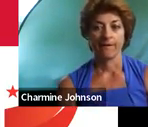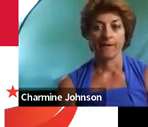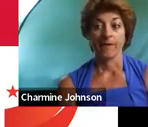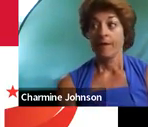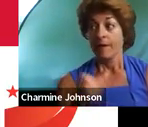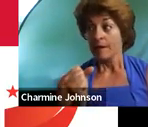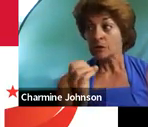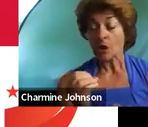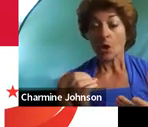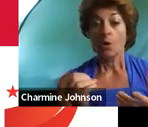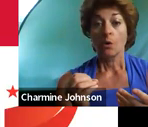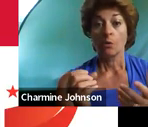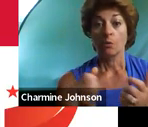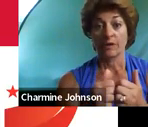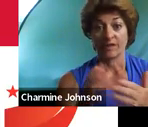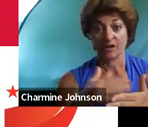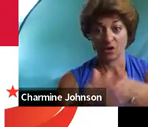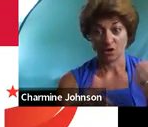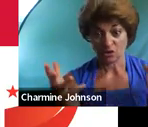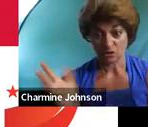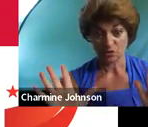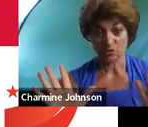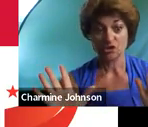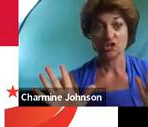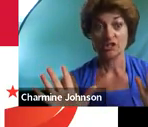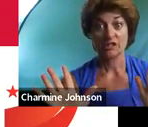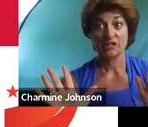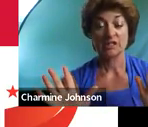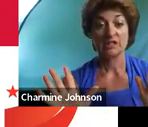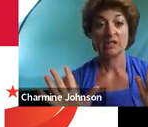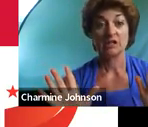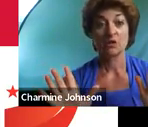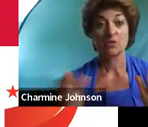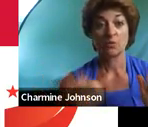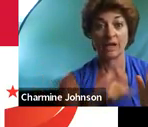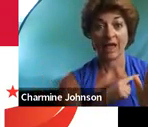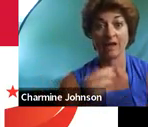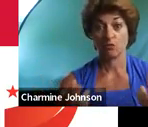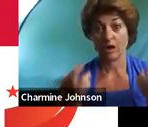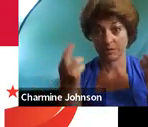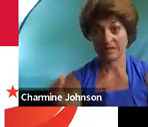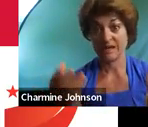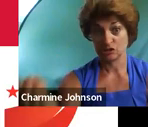So at the conclusion, we were provided with some recommendations, and